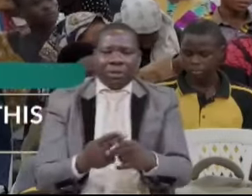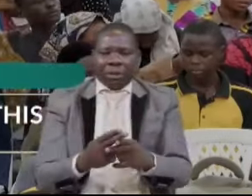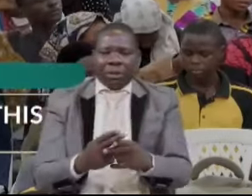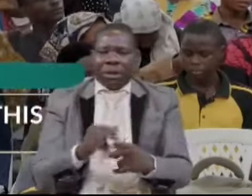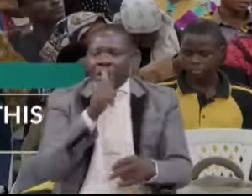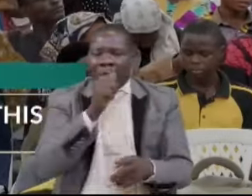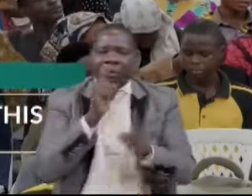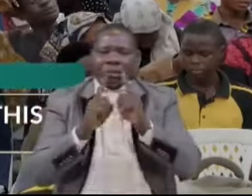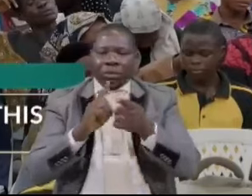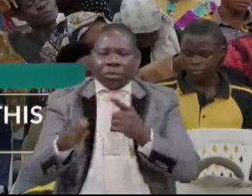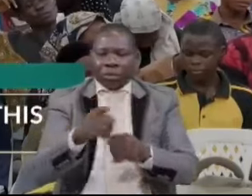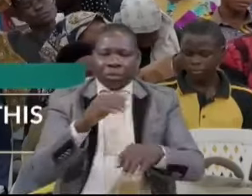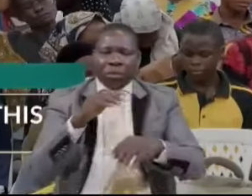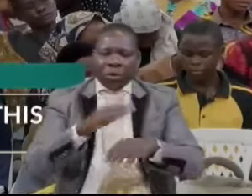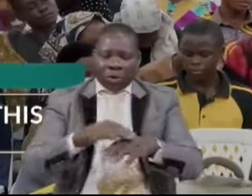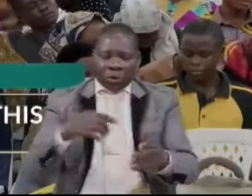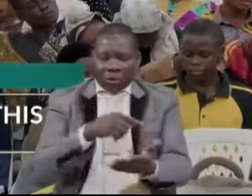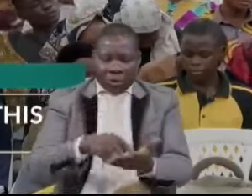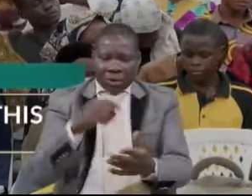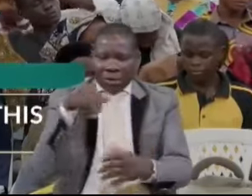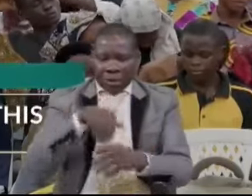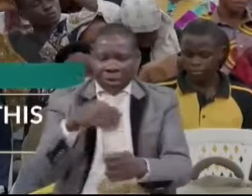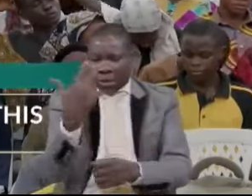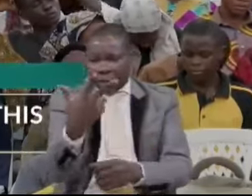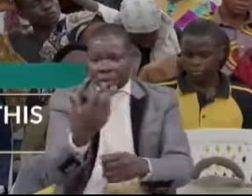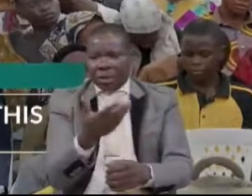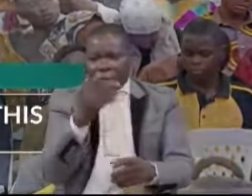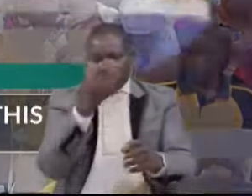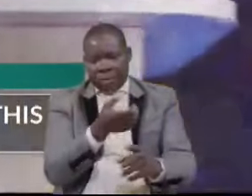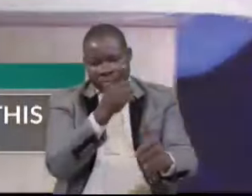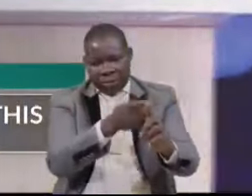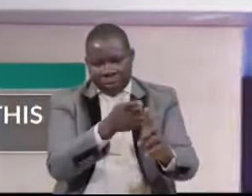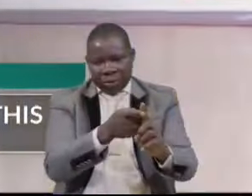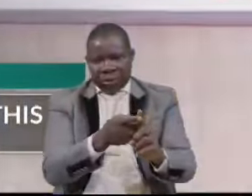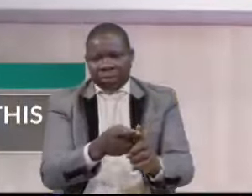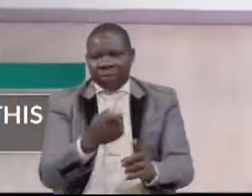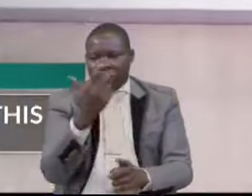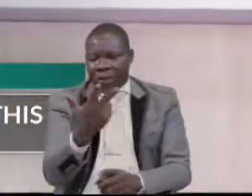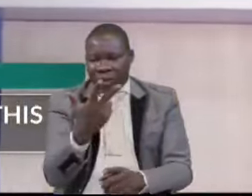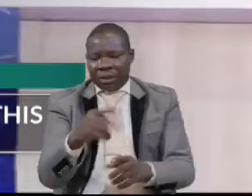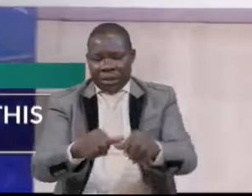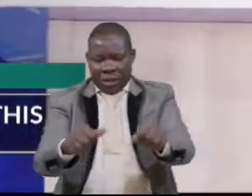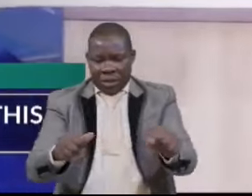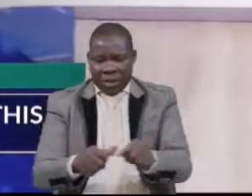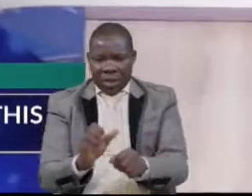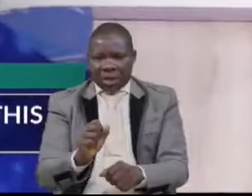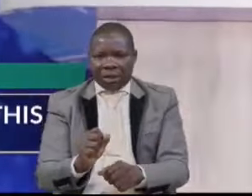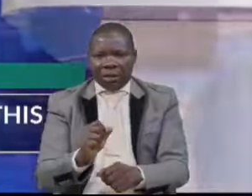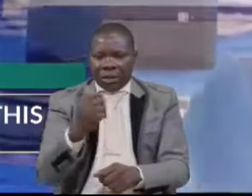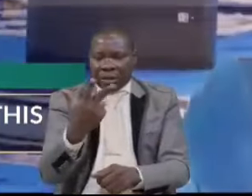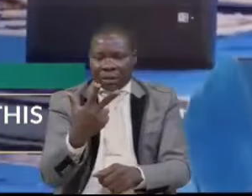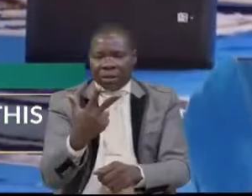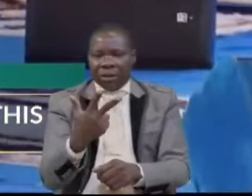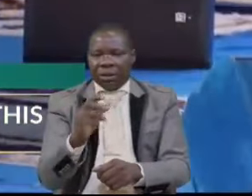this in three perspectives, 3 points, 3 sections, and 3 subtitles. We're